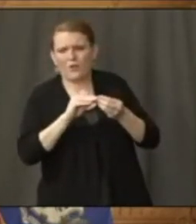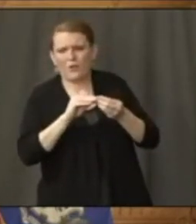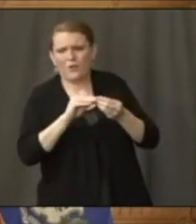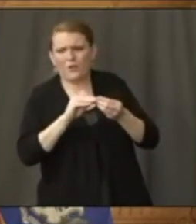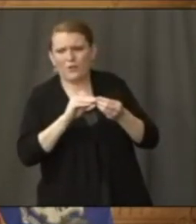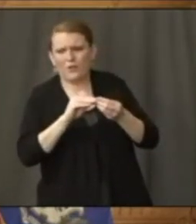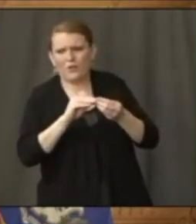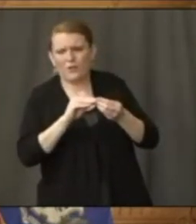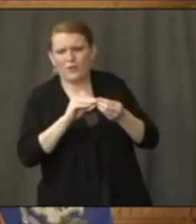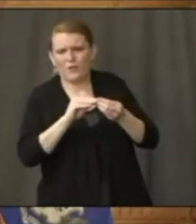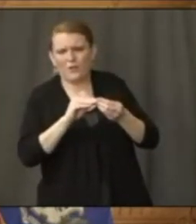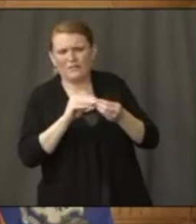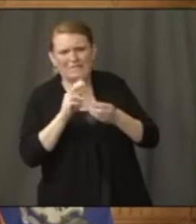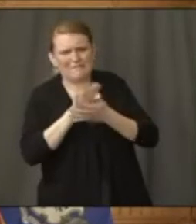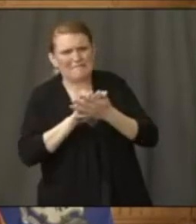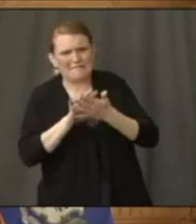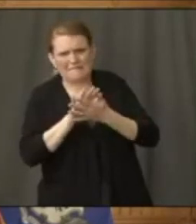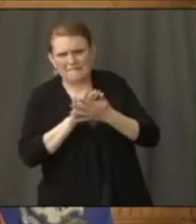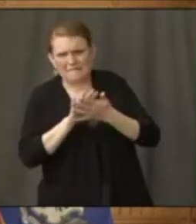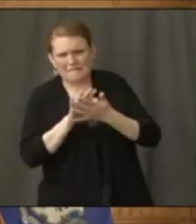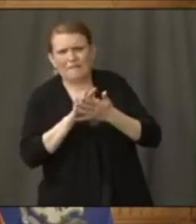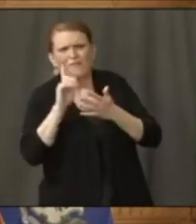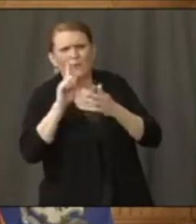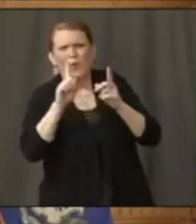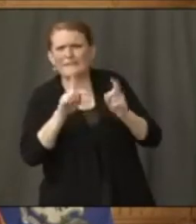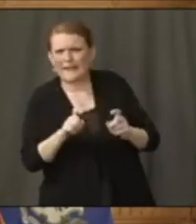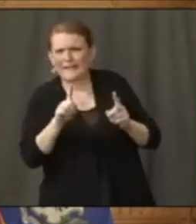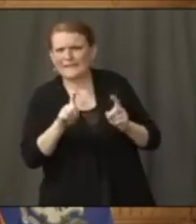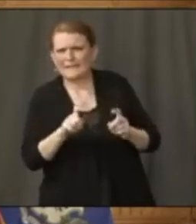testing capacity is difficult?